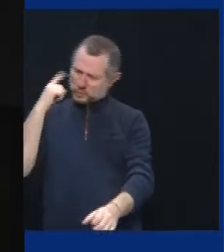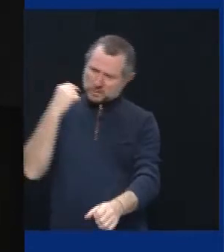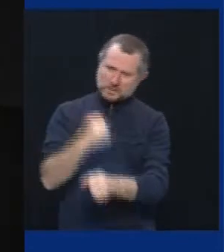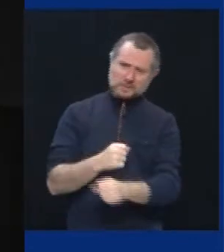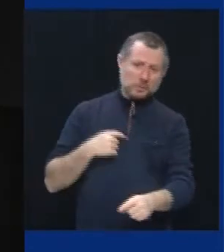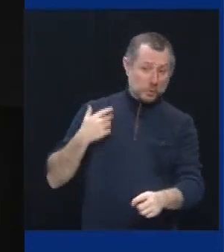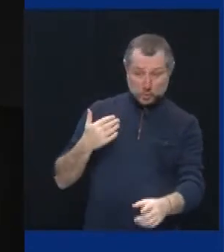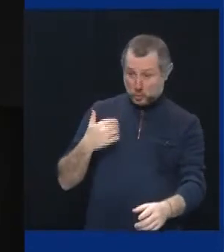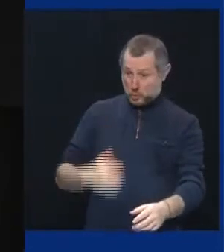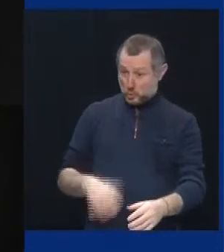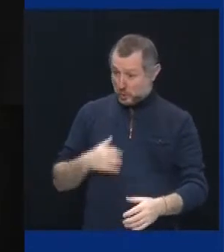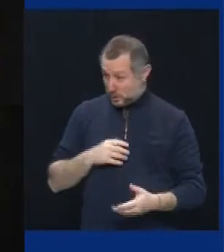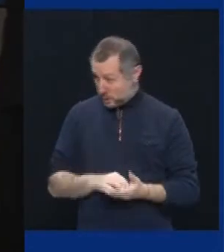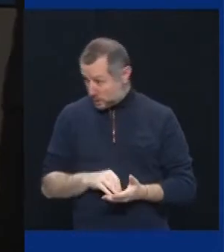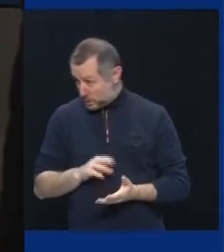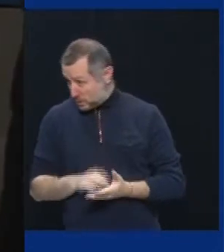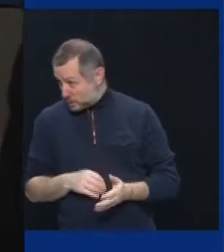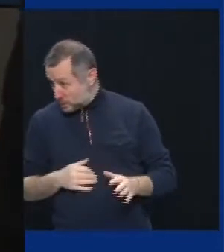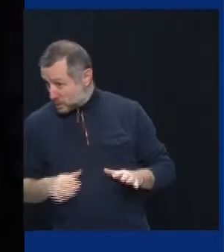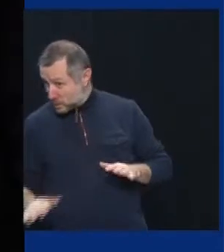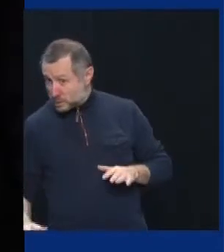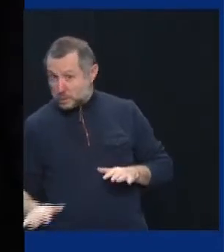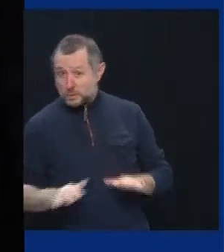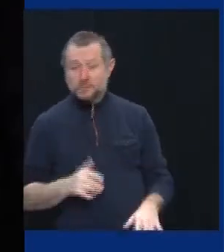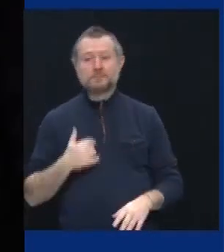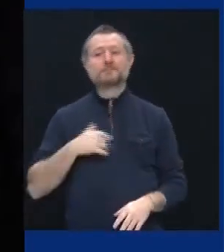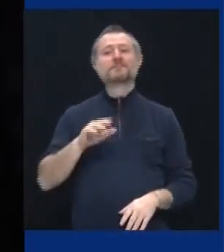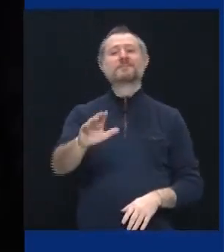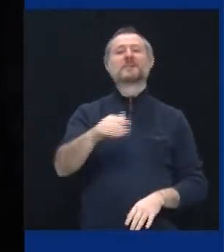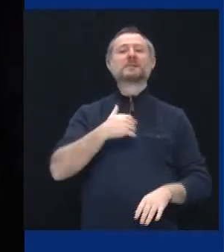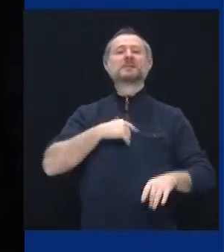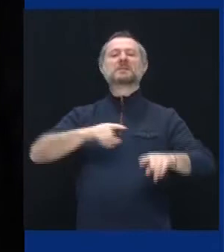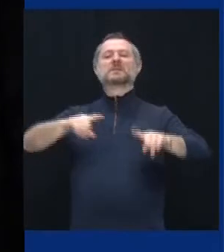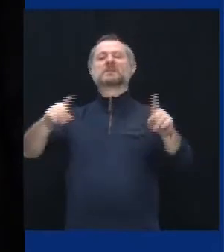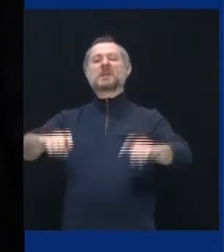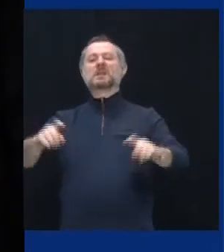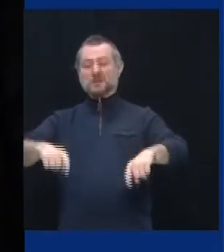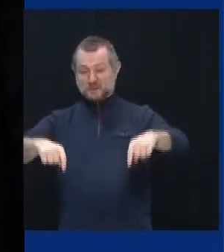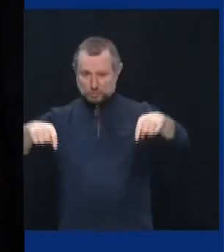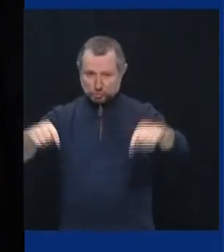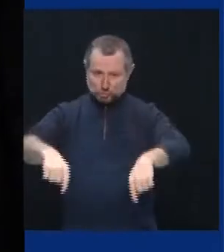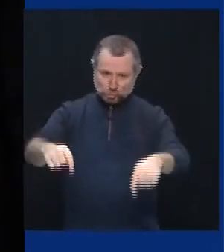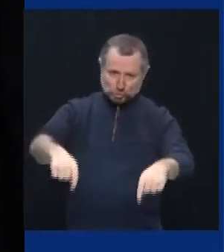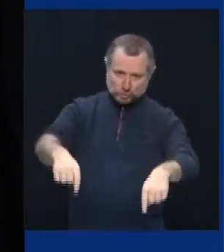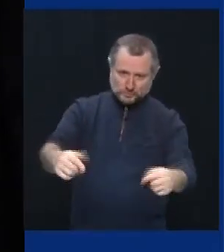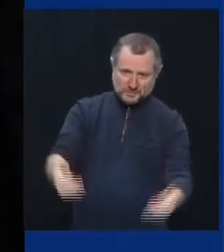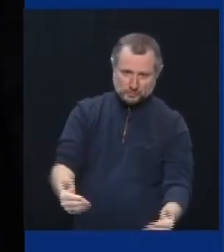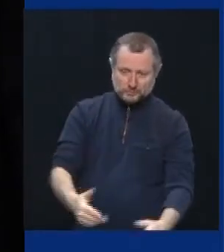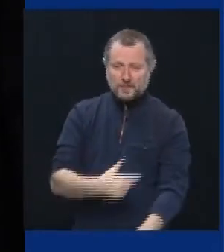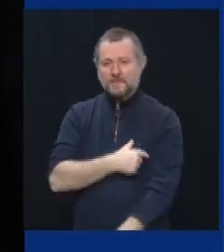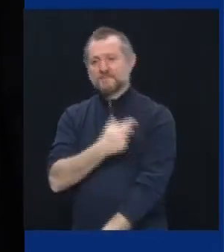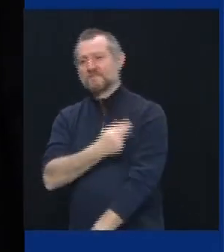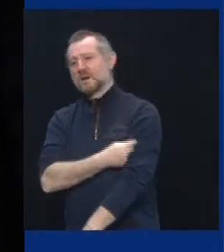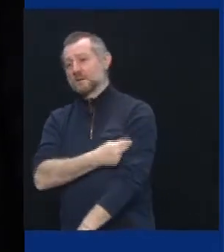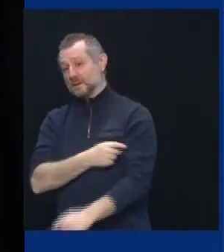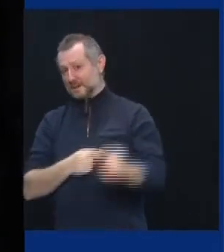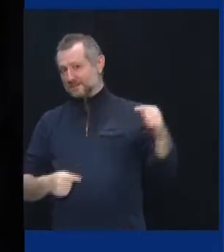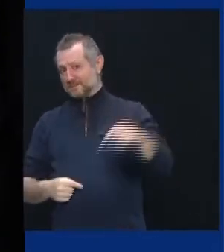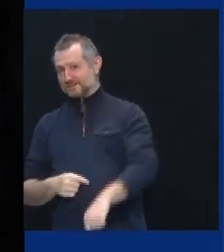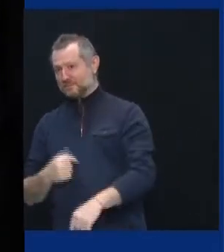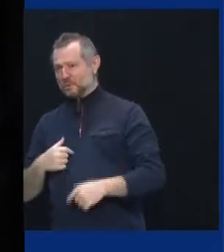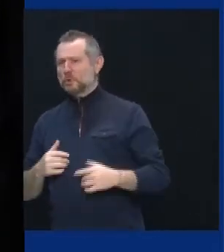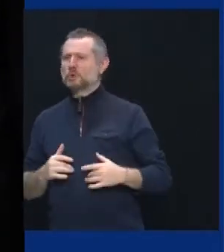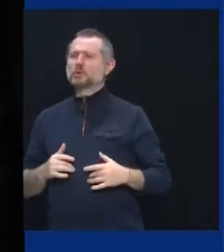now. The test is here. The vaccine is here. I am glad that